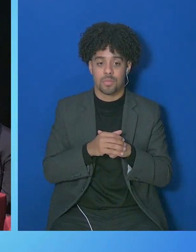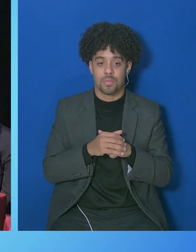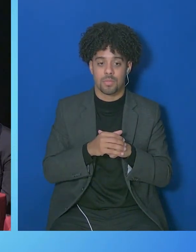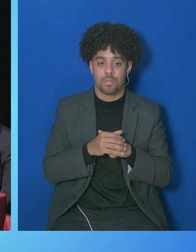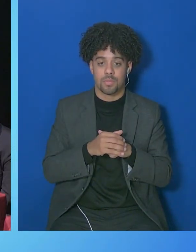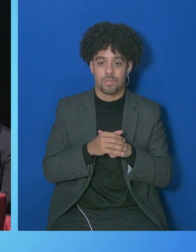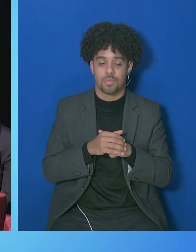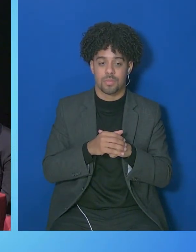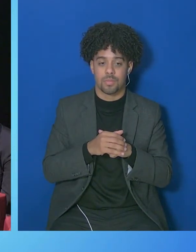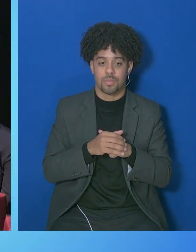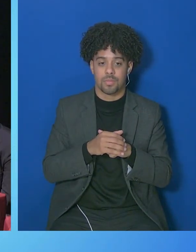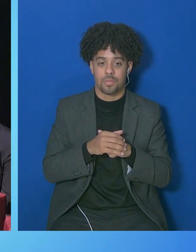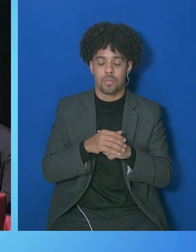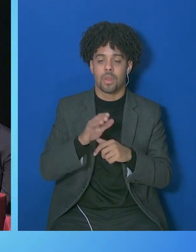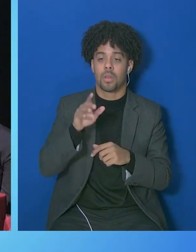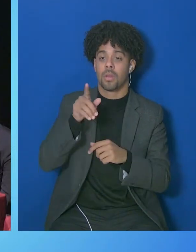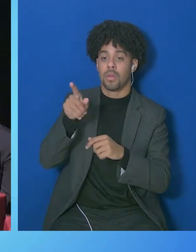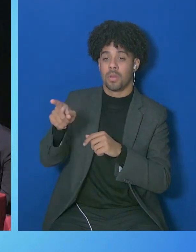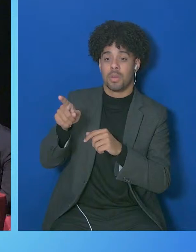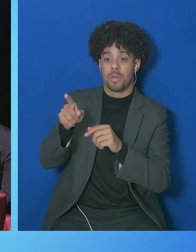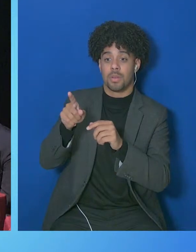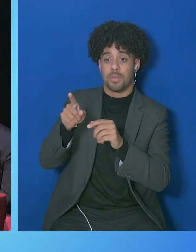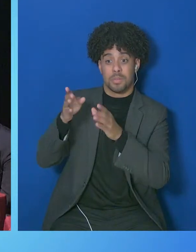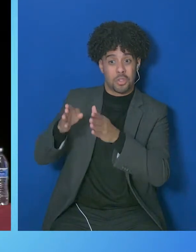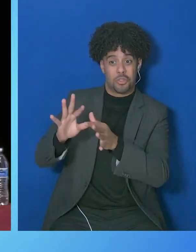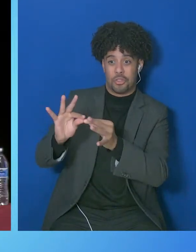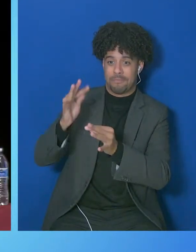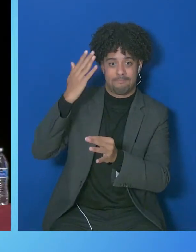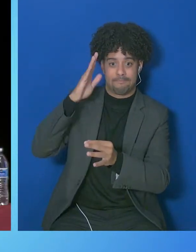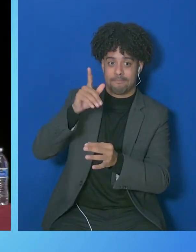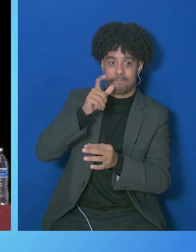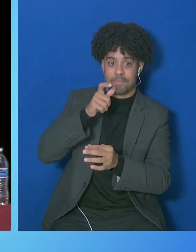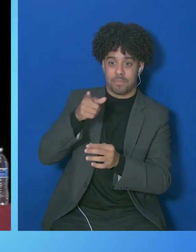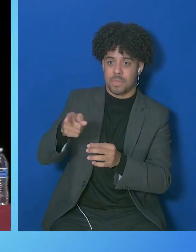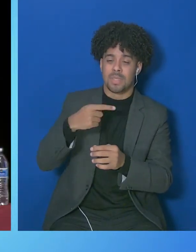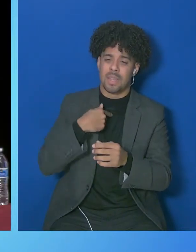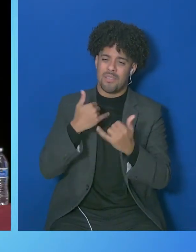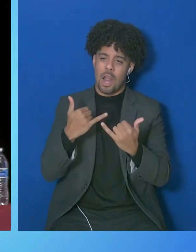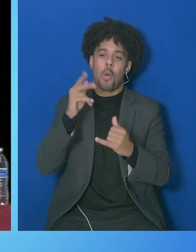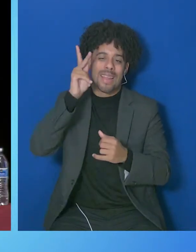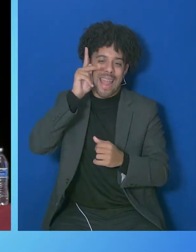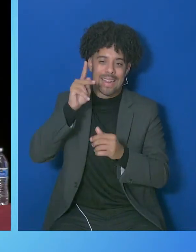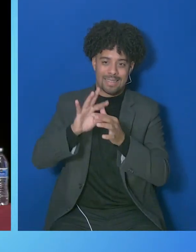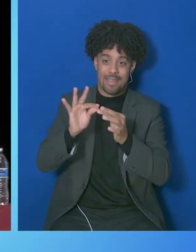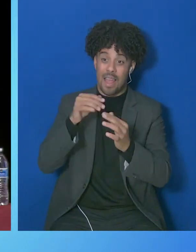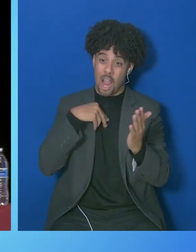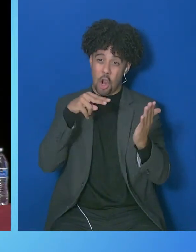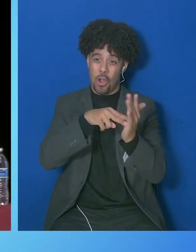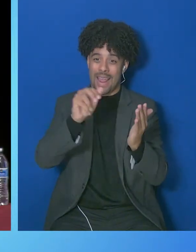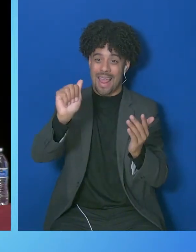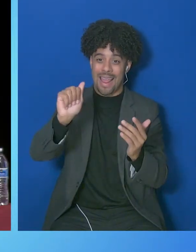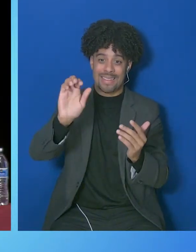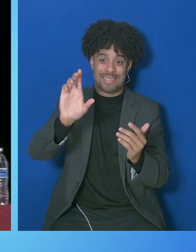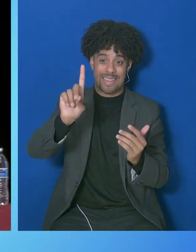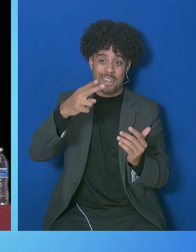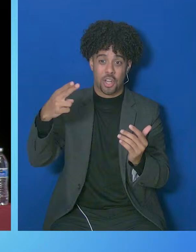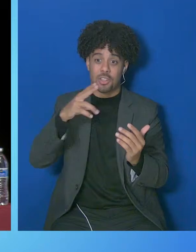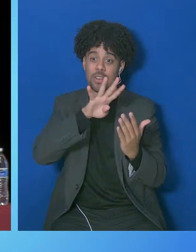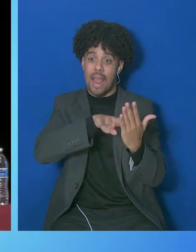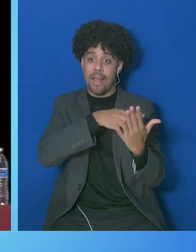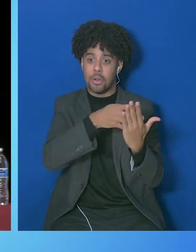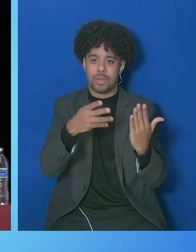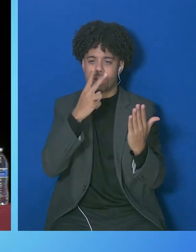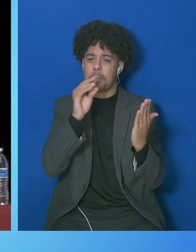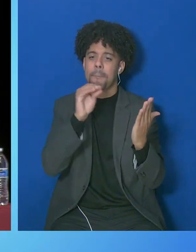So I'm looking at the CDHH website, and on the calendar, I don't see anything added to the calendar yet. So would the,